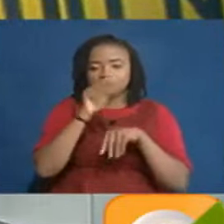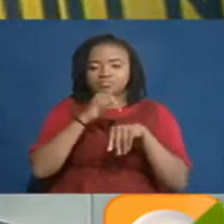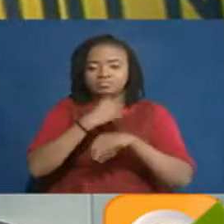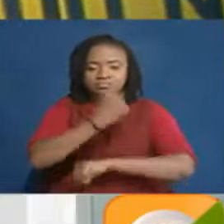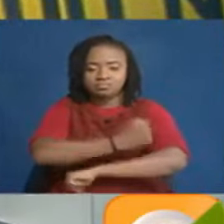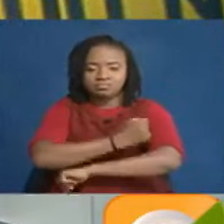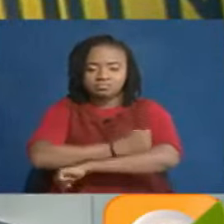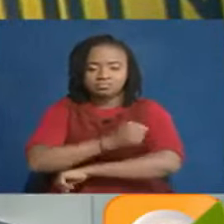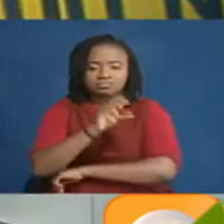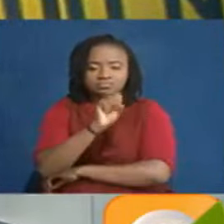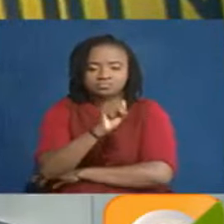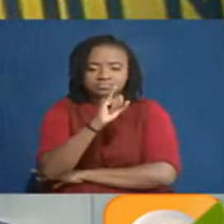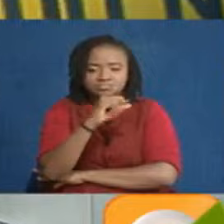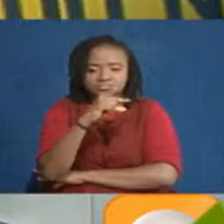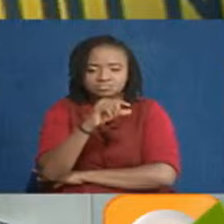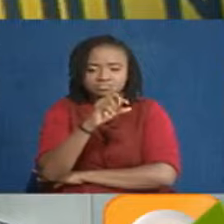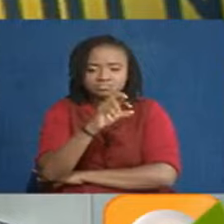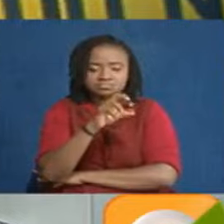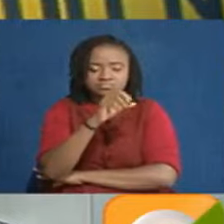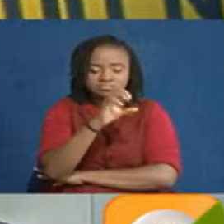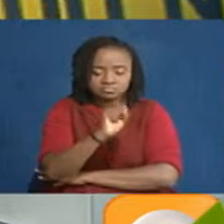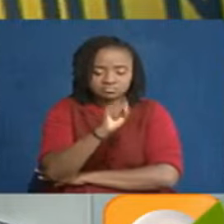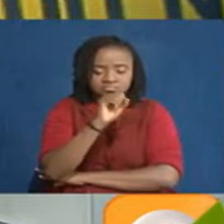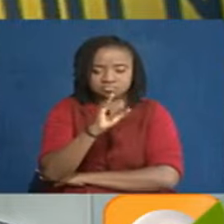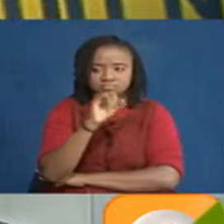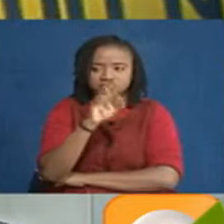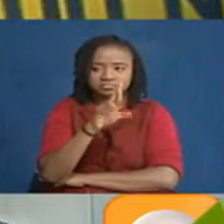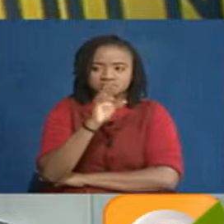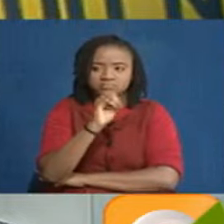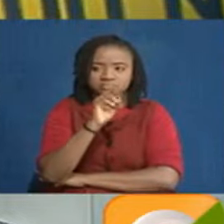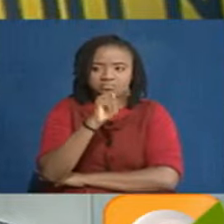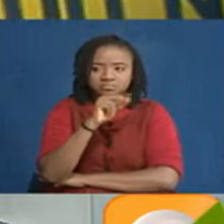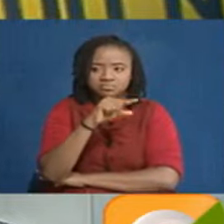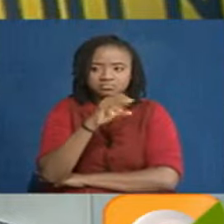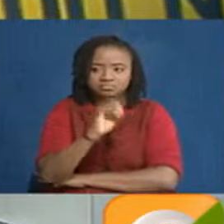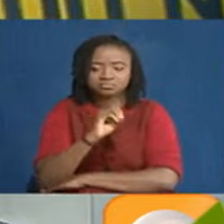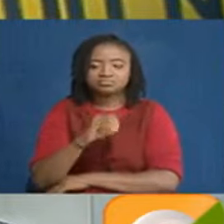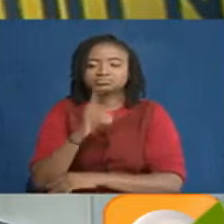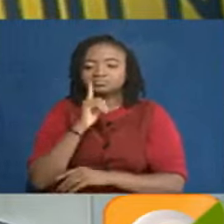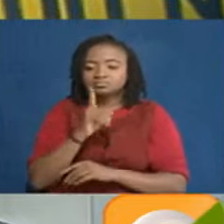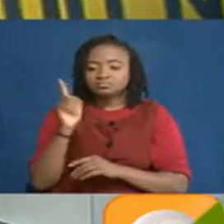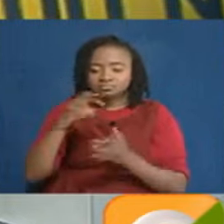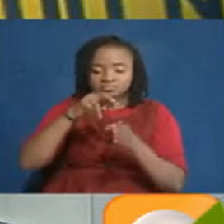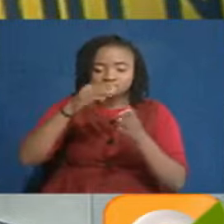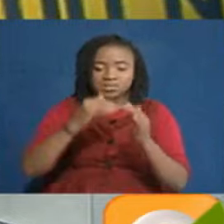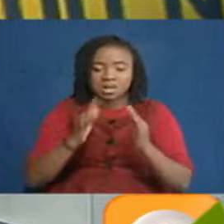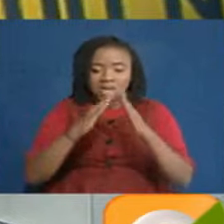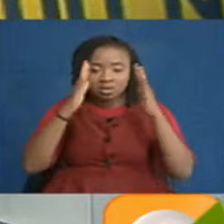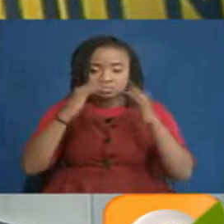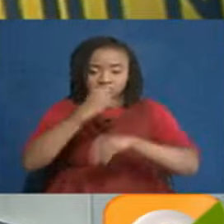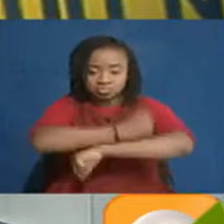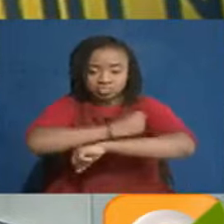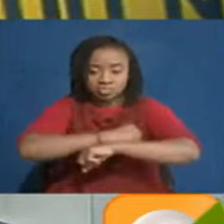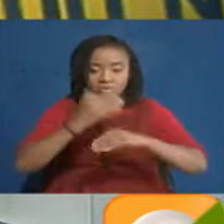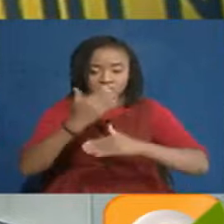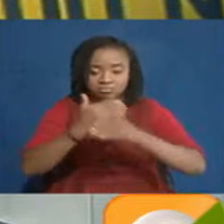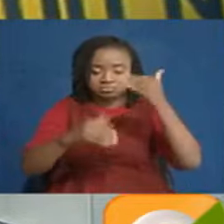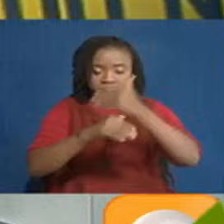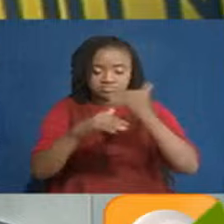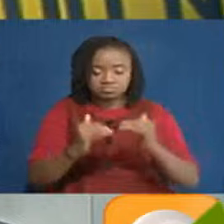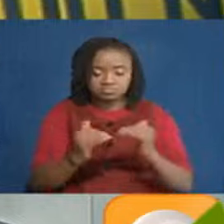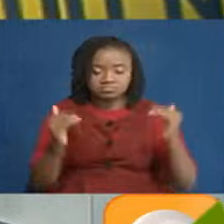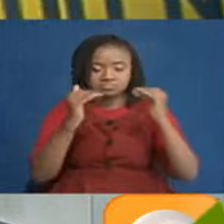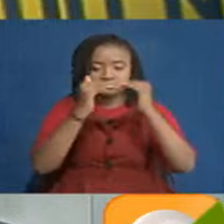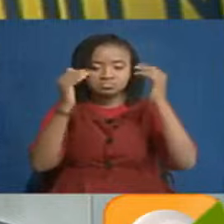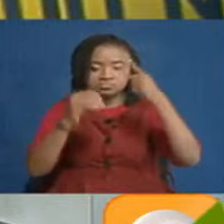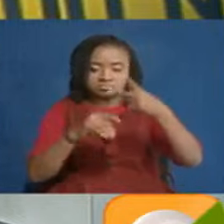Nyamira County has been confirmed dead after allegedly jumping from the second floor of the school building. Mitchell